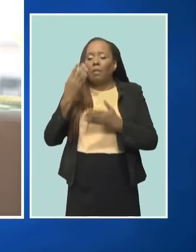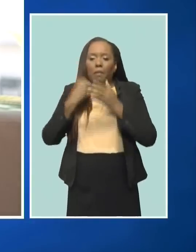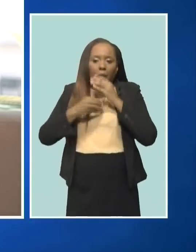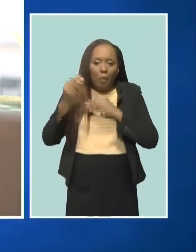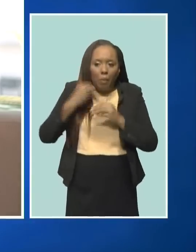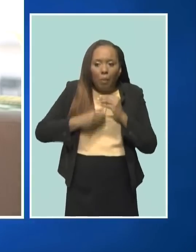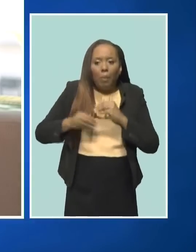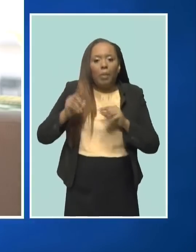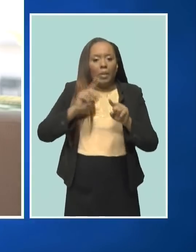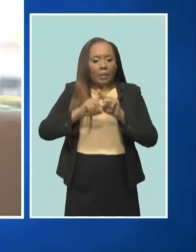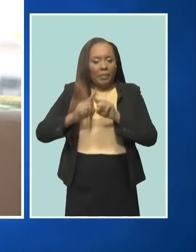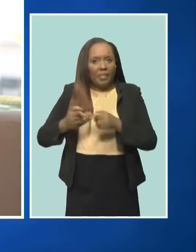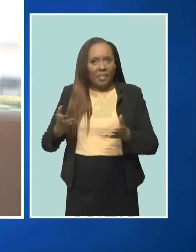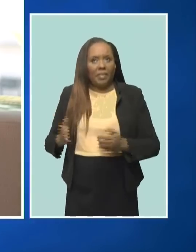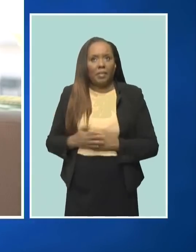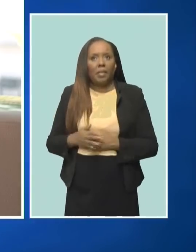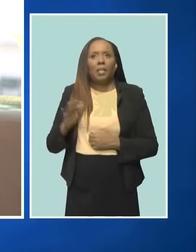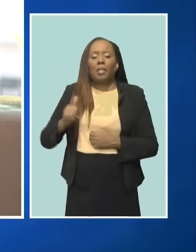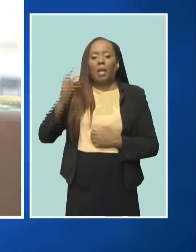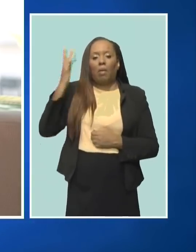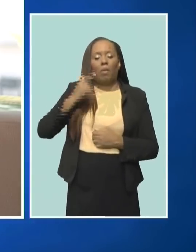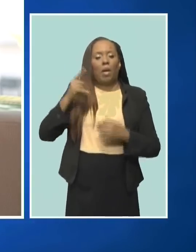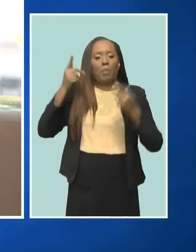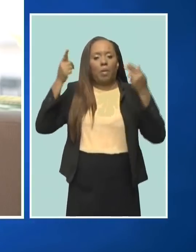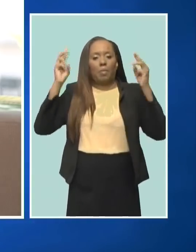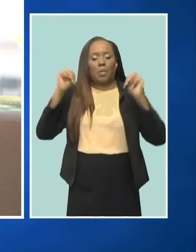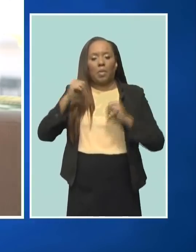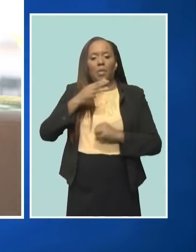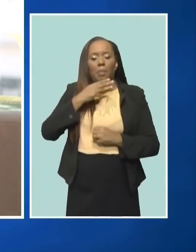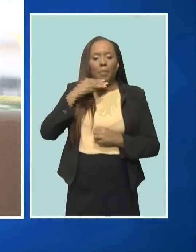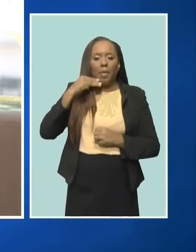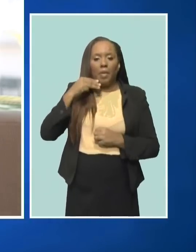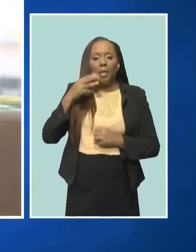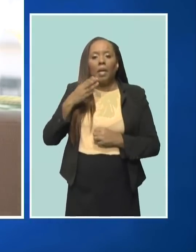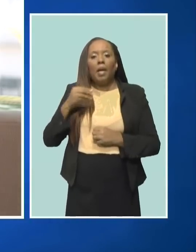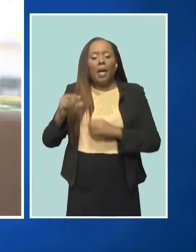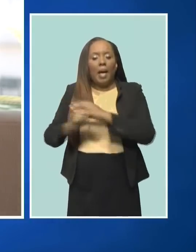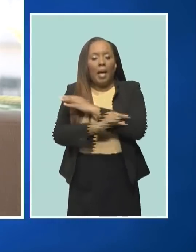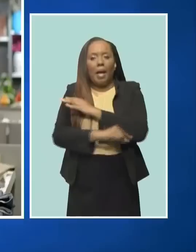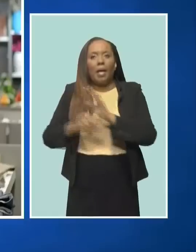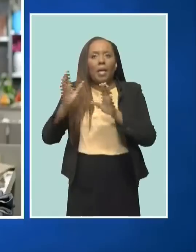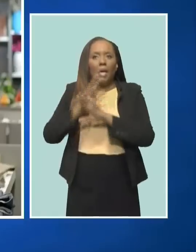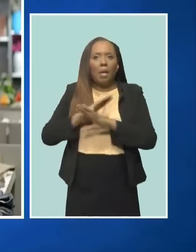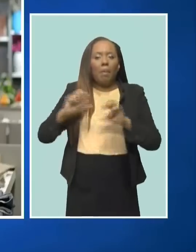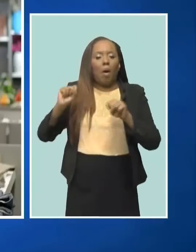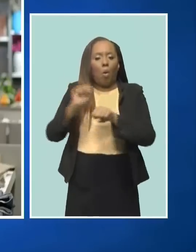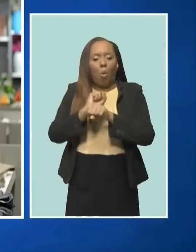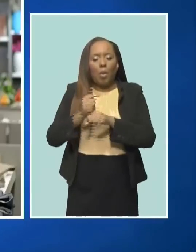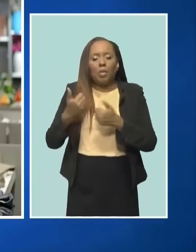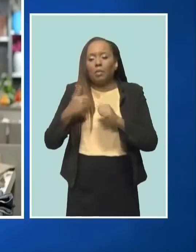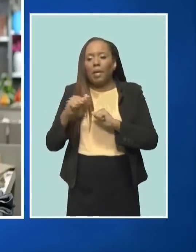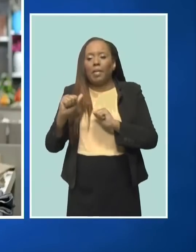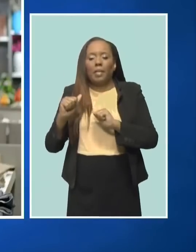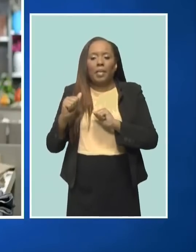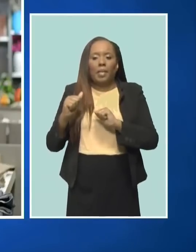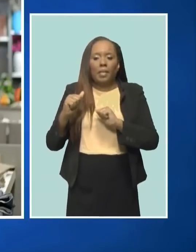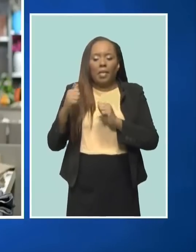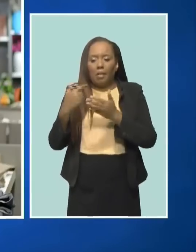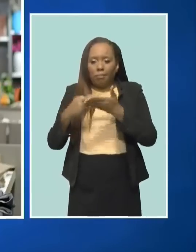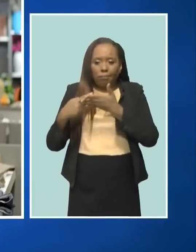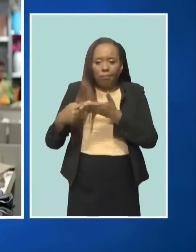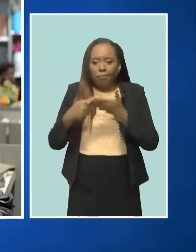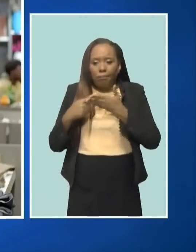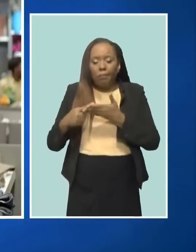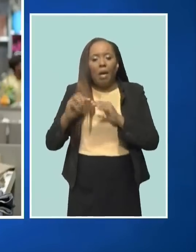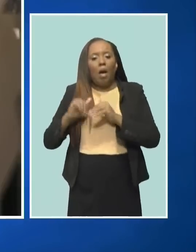the movement of those products in a timely manner and in a cost-effective way. Chairman of the Bridgetown Revitalizing Committee of the